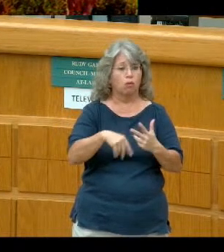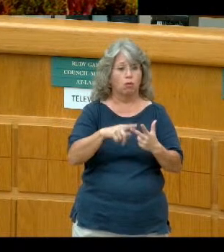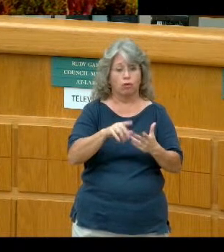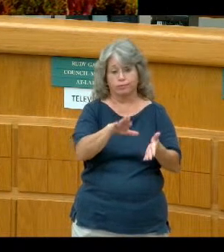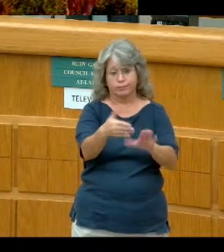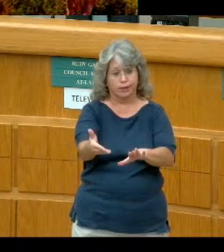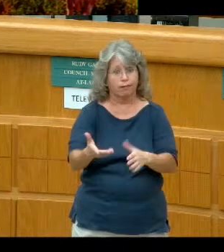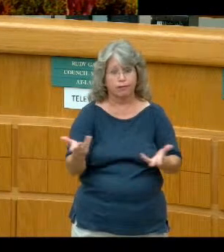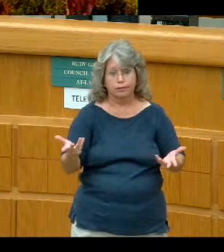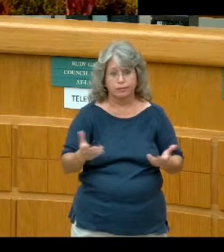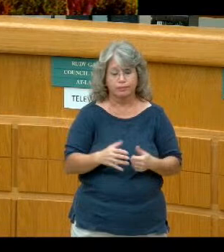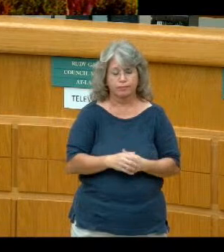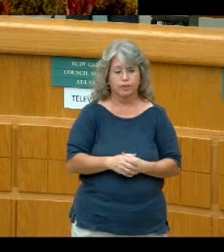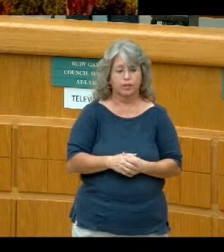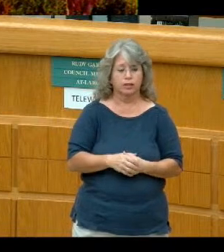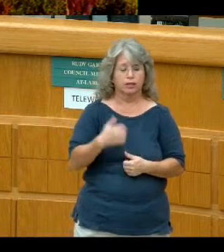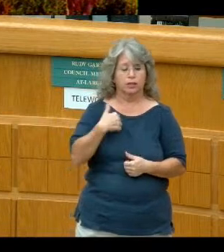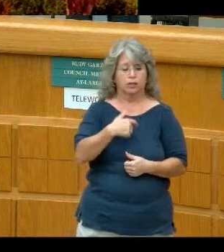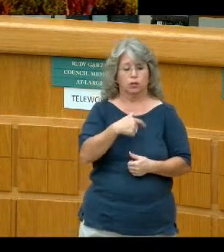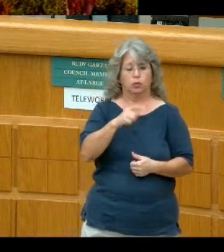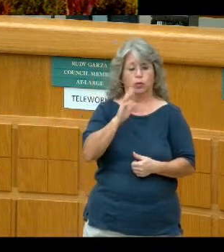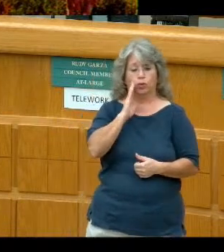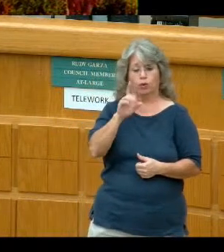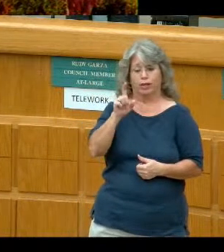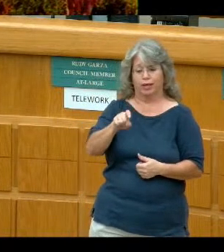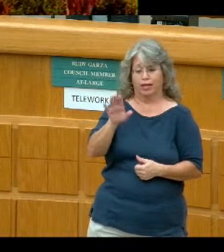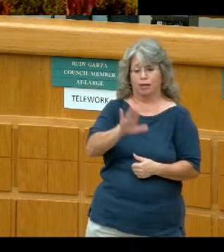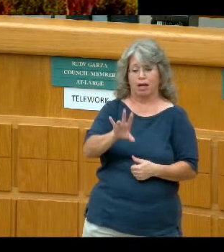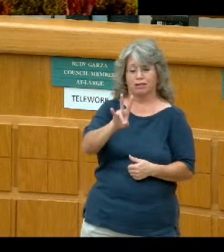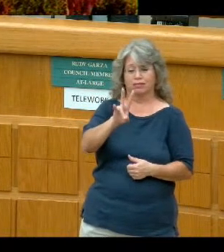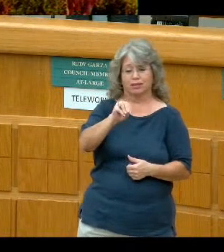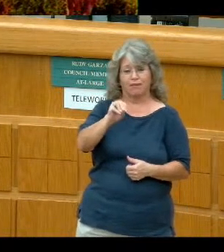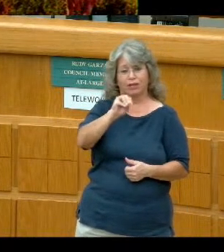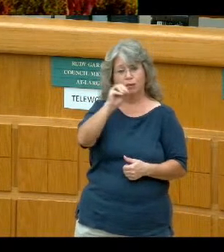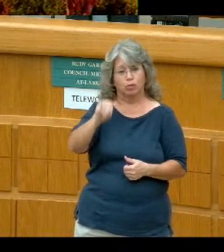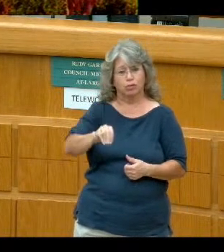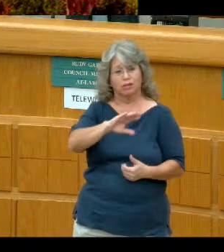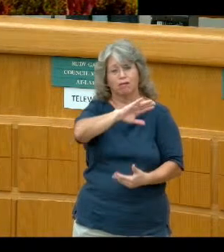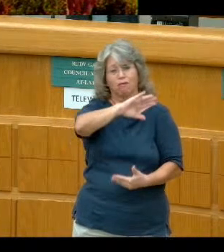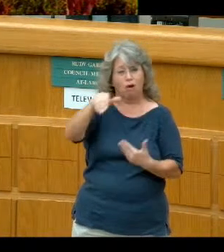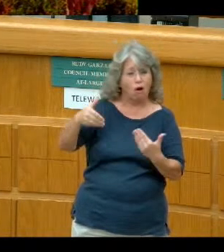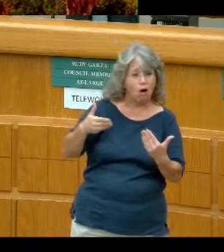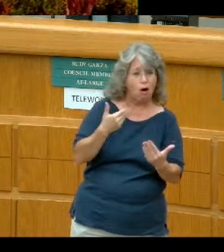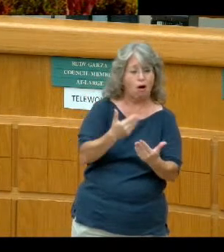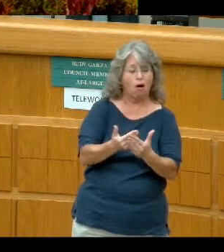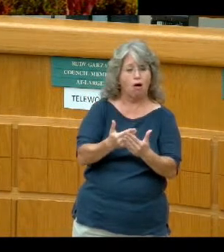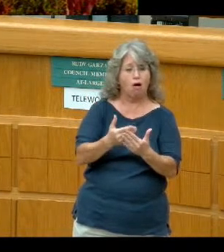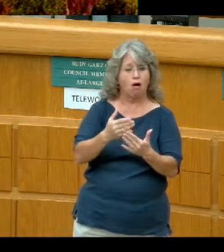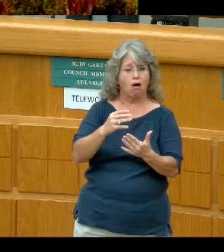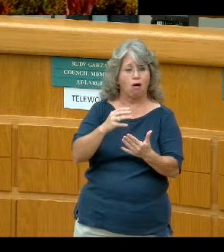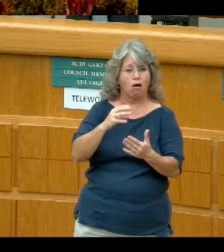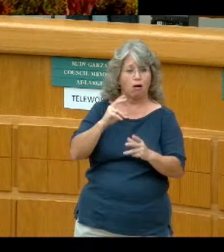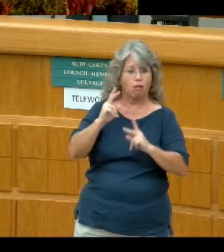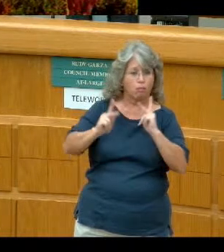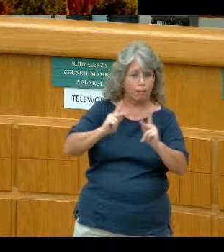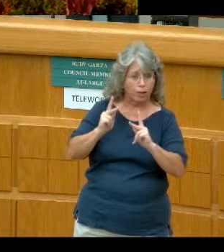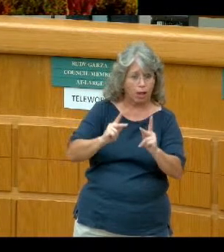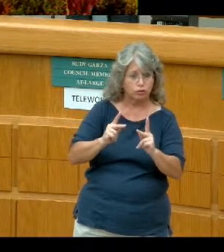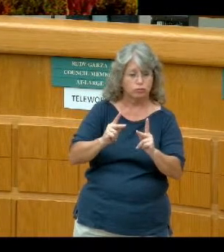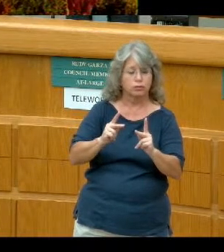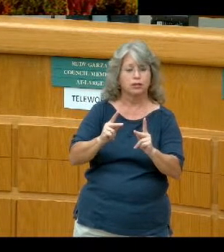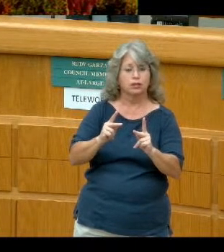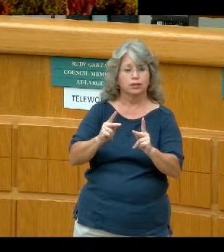about 70% of the coastal bend population to be infected to achieve herd immunity. And right now,